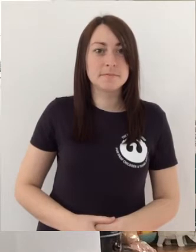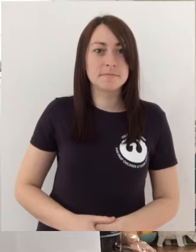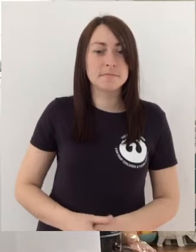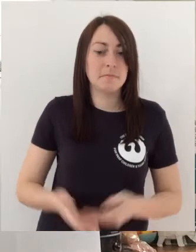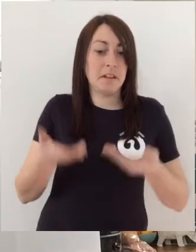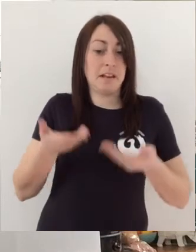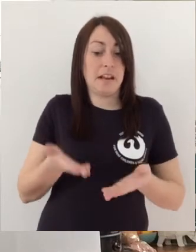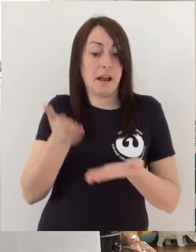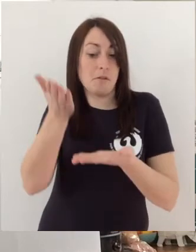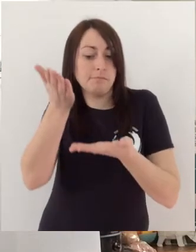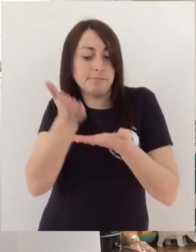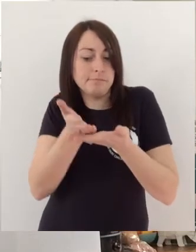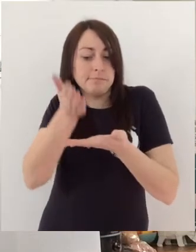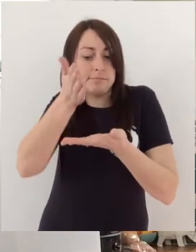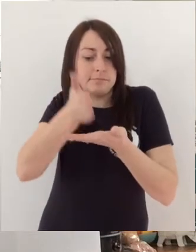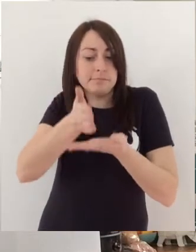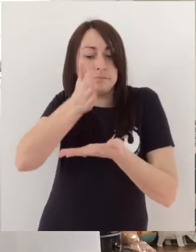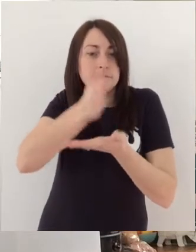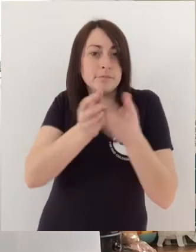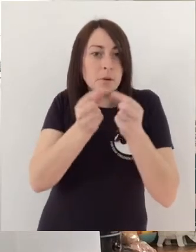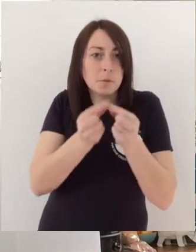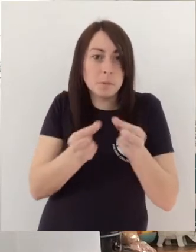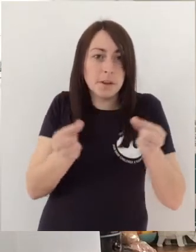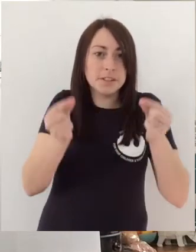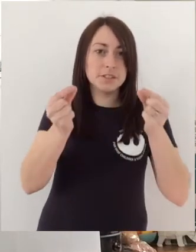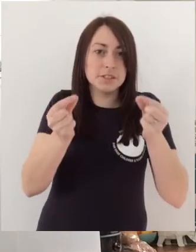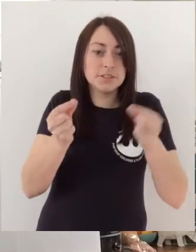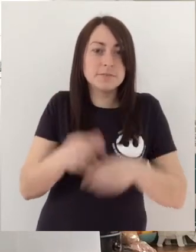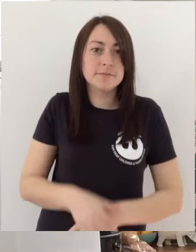And now you can start to make your wedge shape.